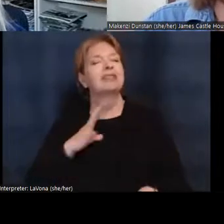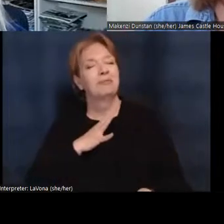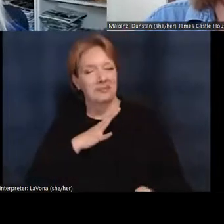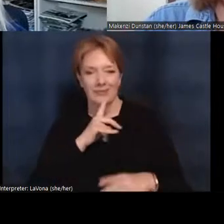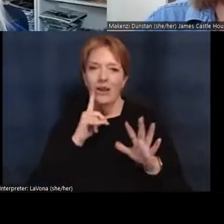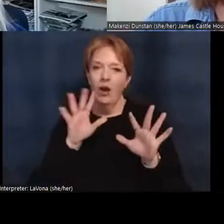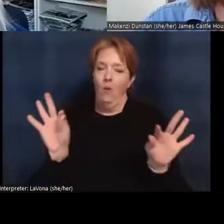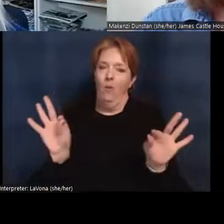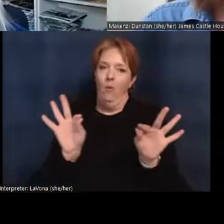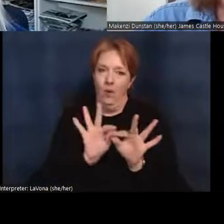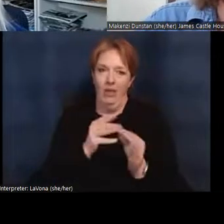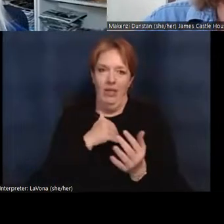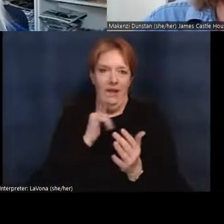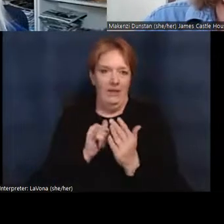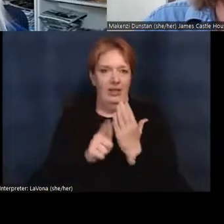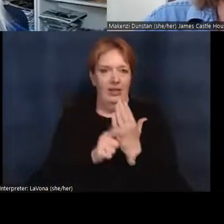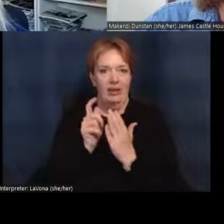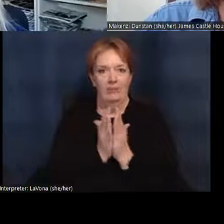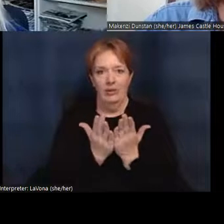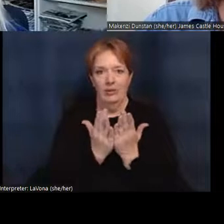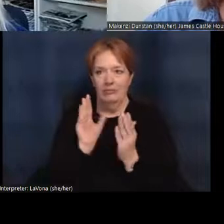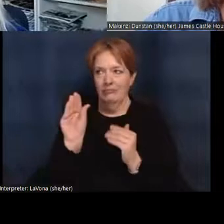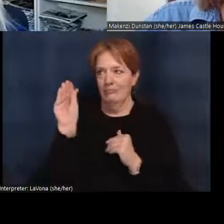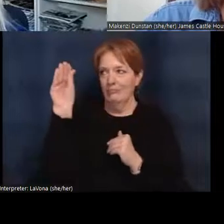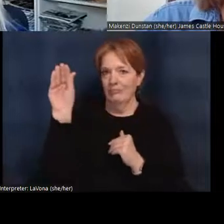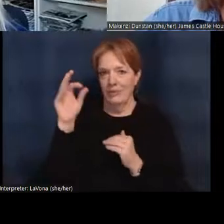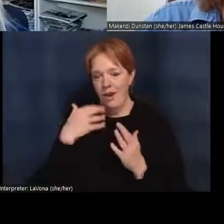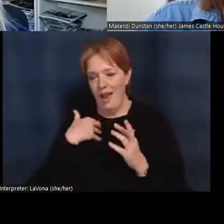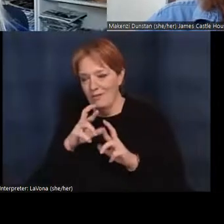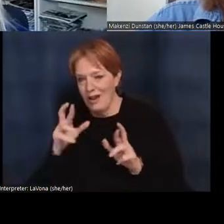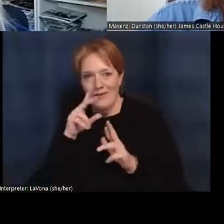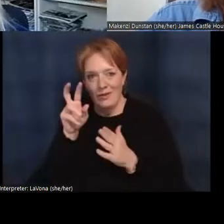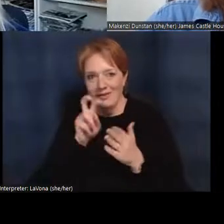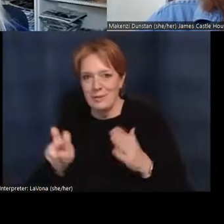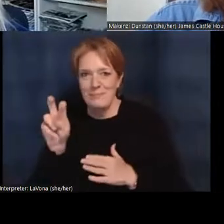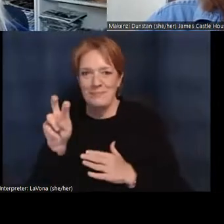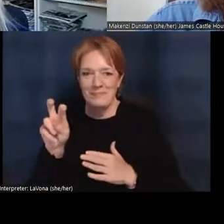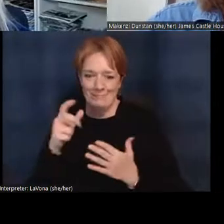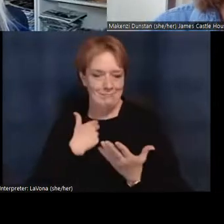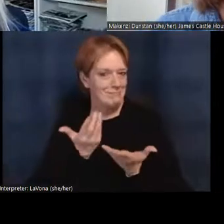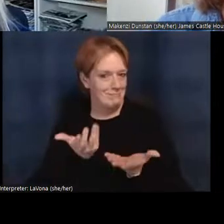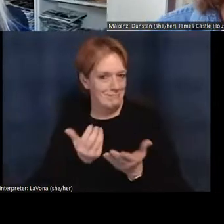well worth having on your shelf and in your car for future road trips, I would definitely say.